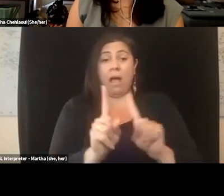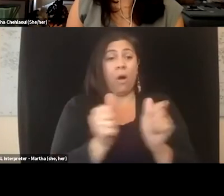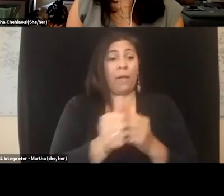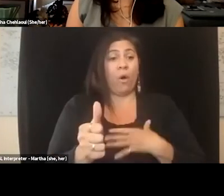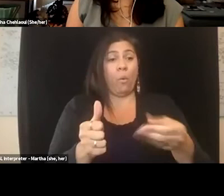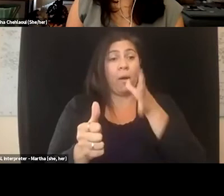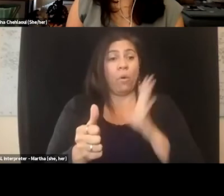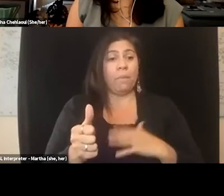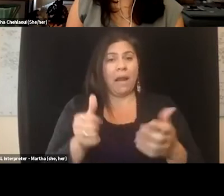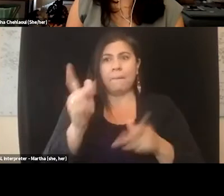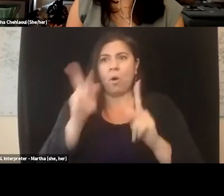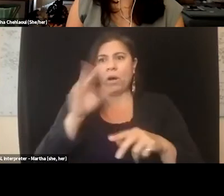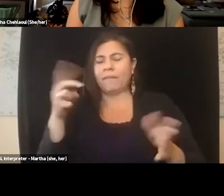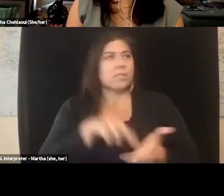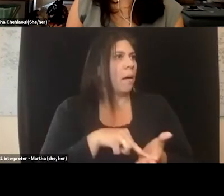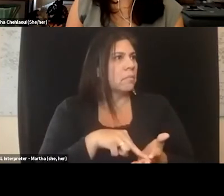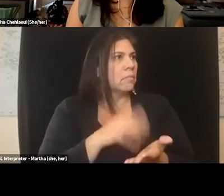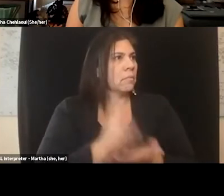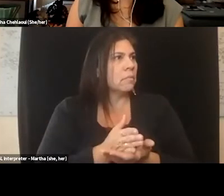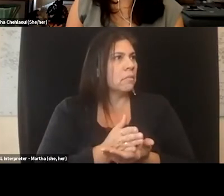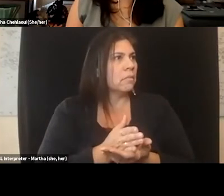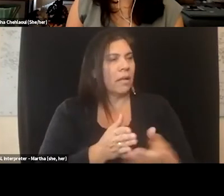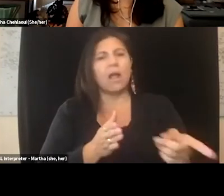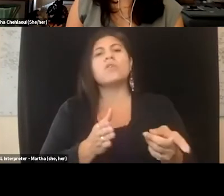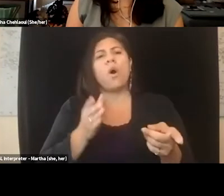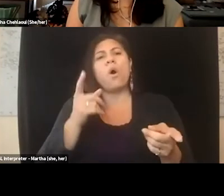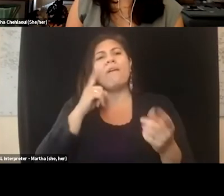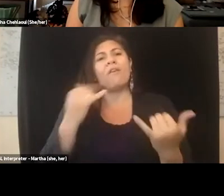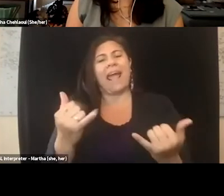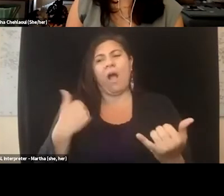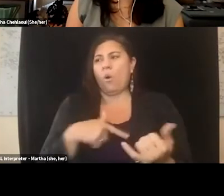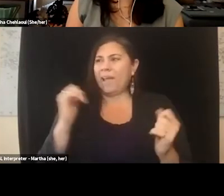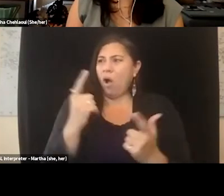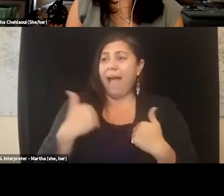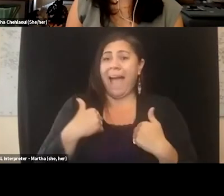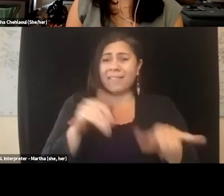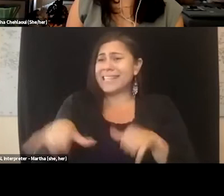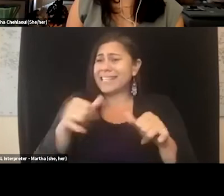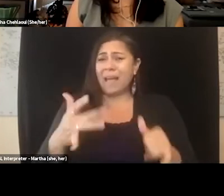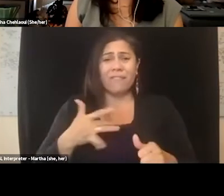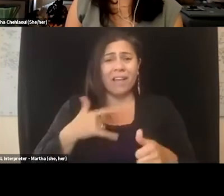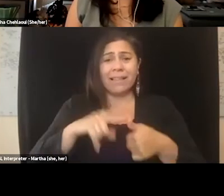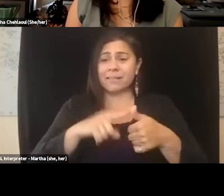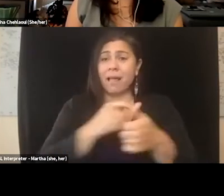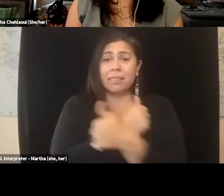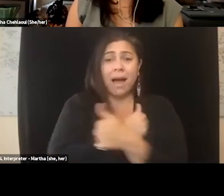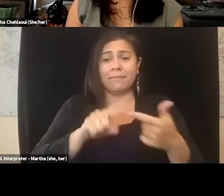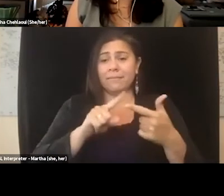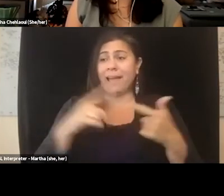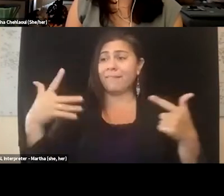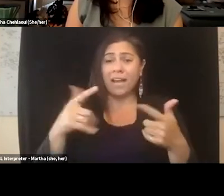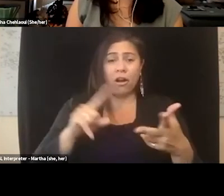know, we all are, even though we look different, we all have the same feelings: love, fear, hate, anxiety. And